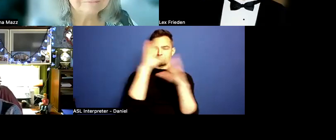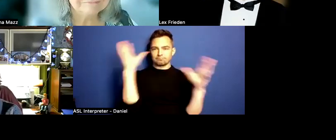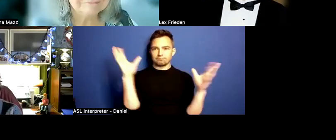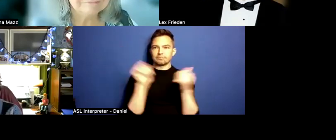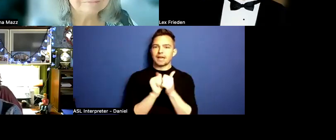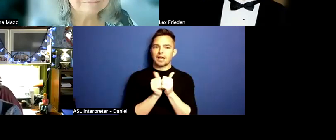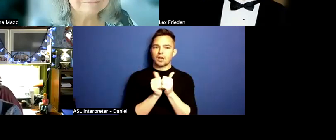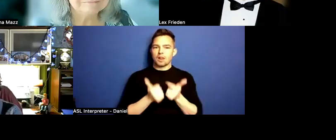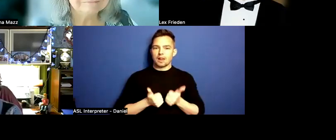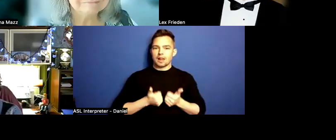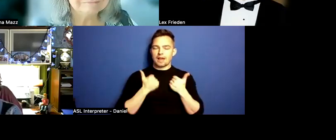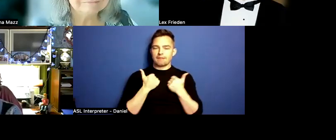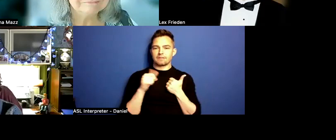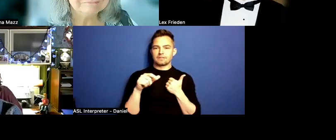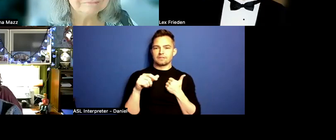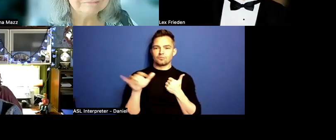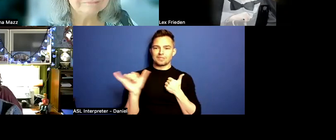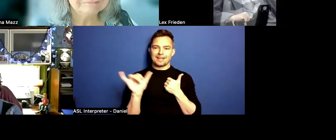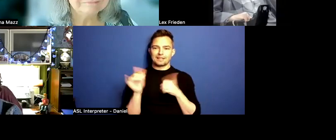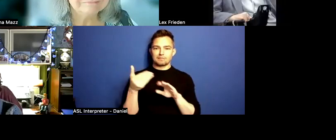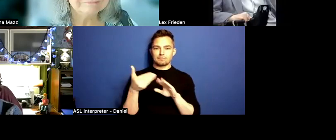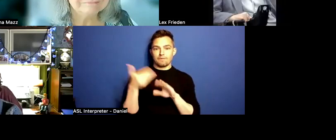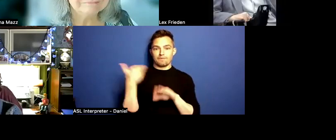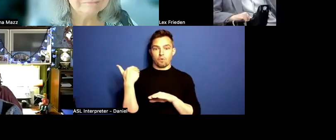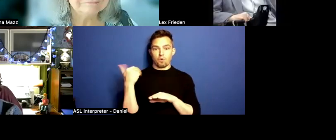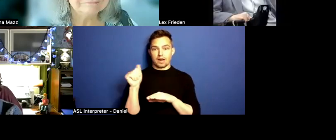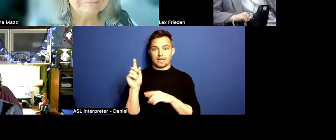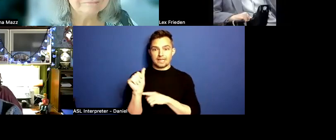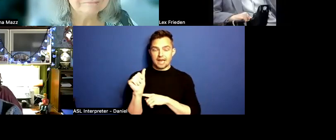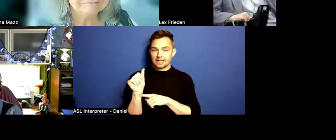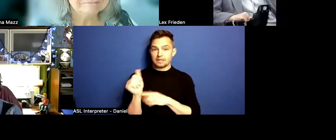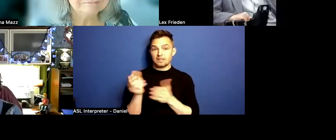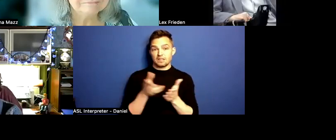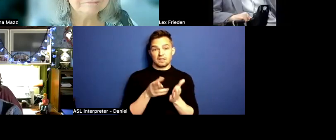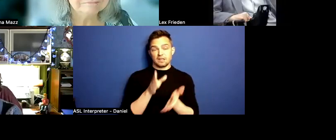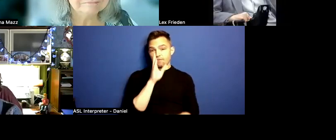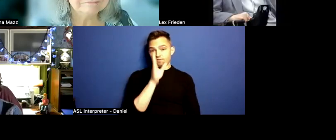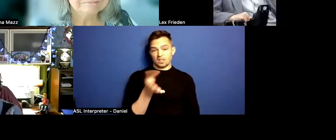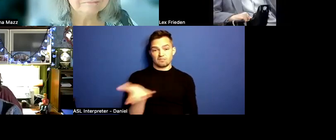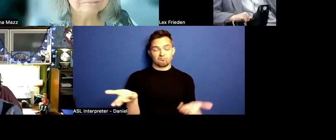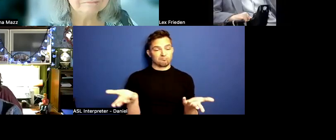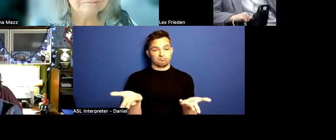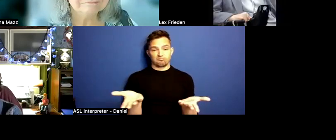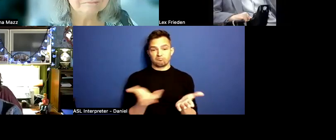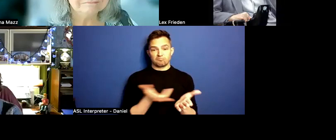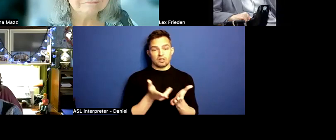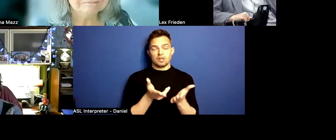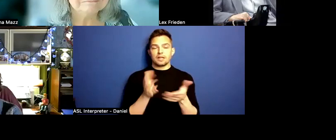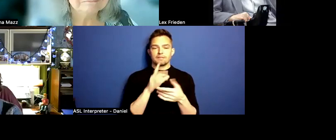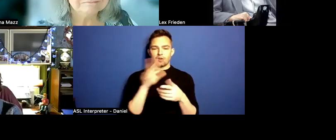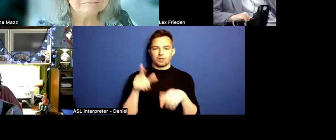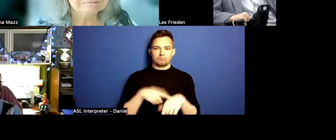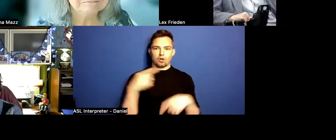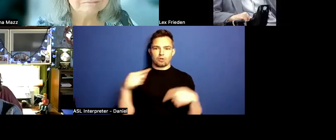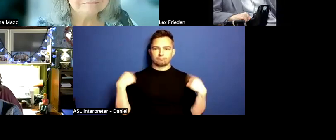how life must have been before the ADA. And frankly, it's been so long that